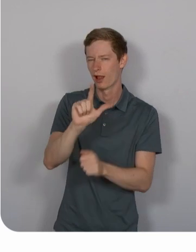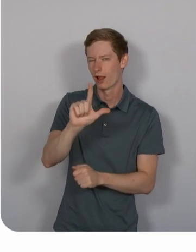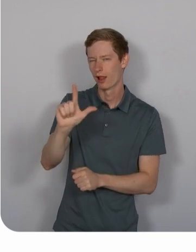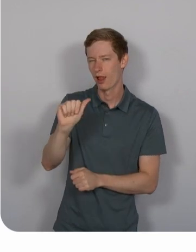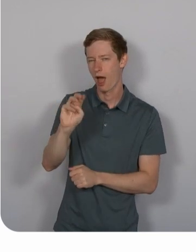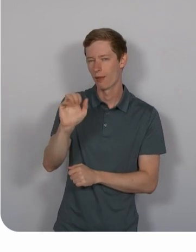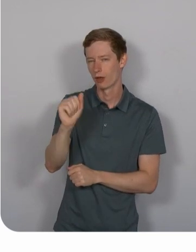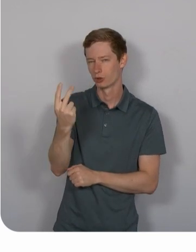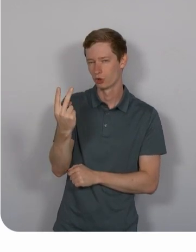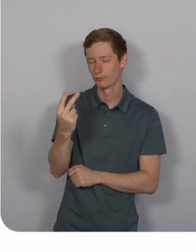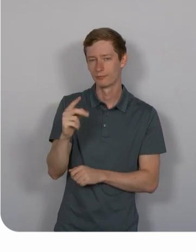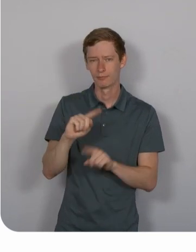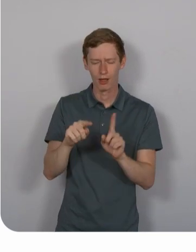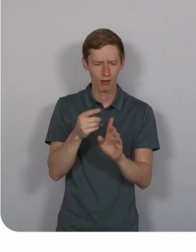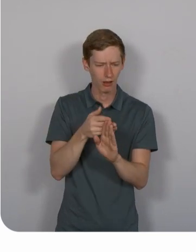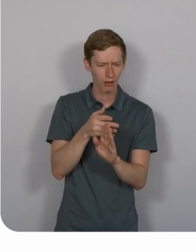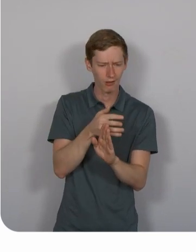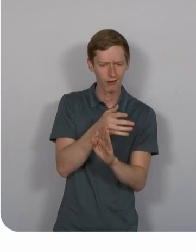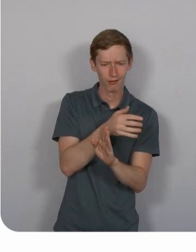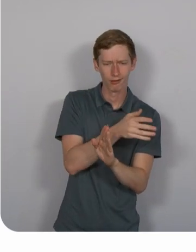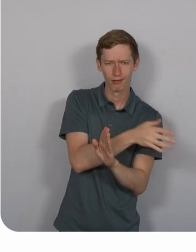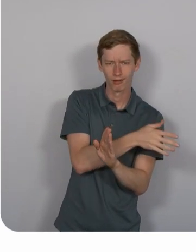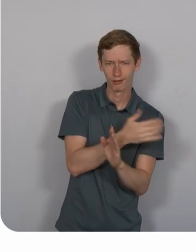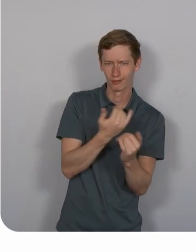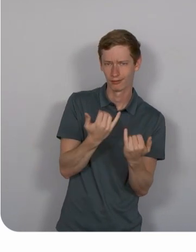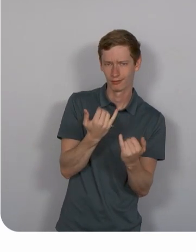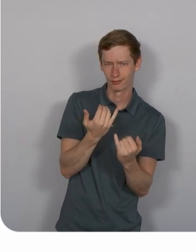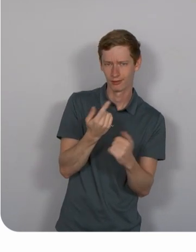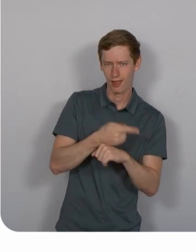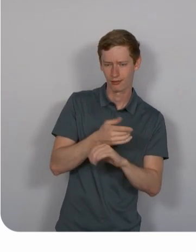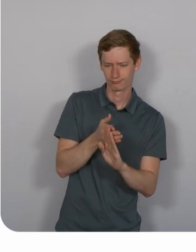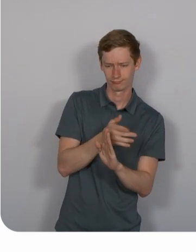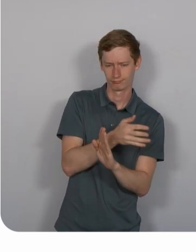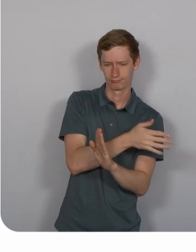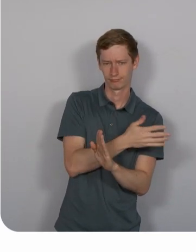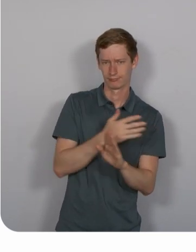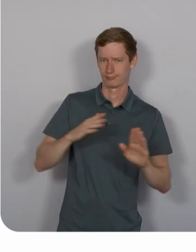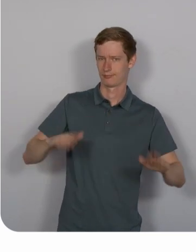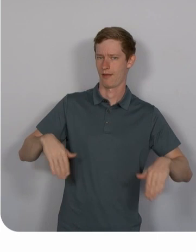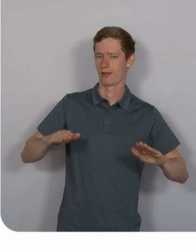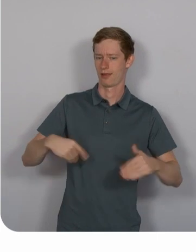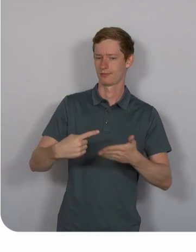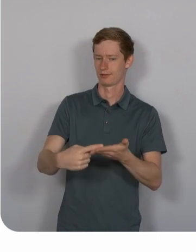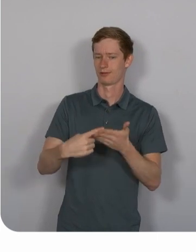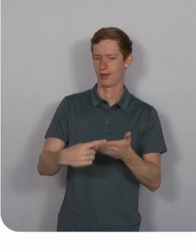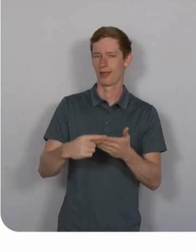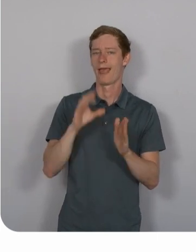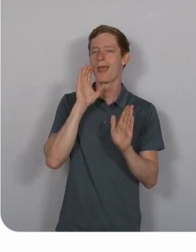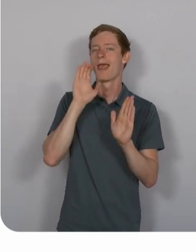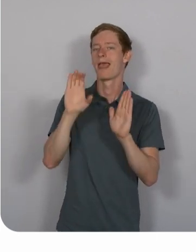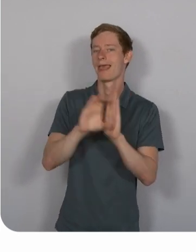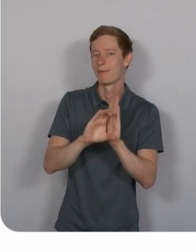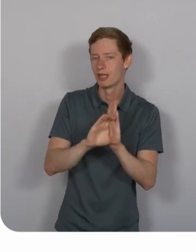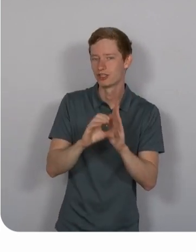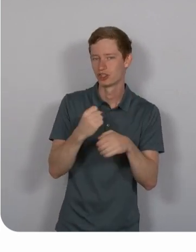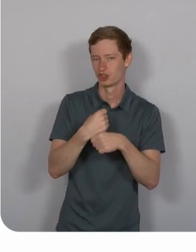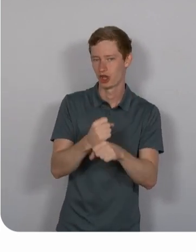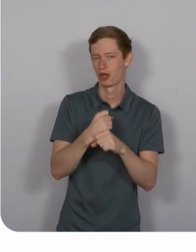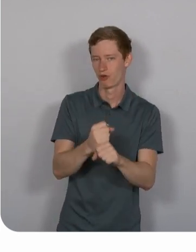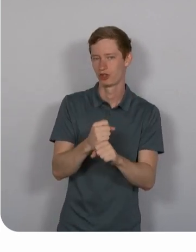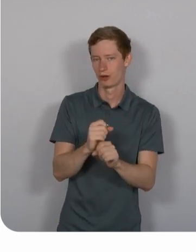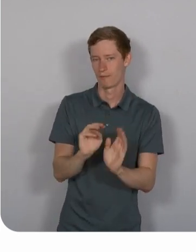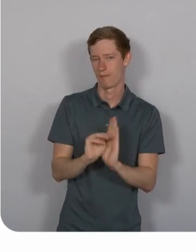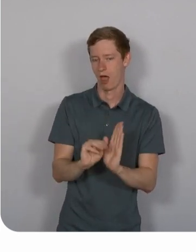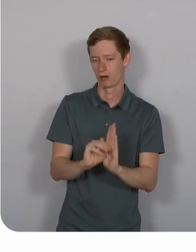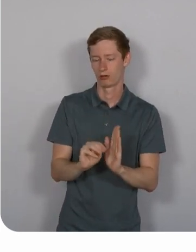today, you know, we haven't talked that much about our image generation models. And you know, our team has been,